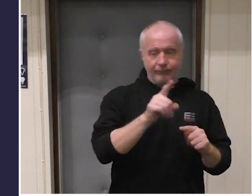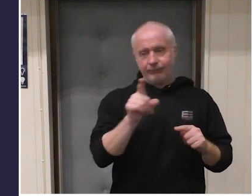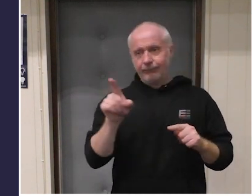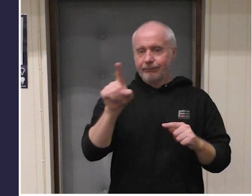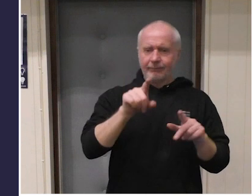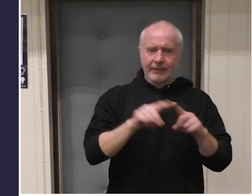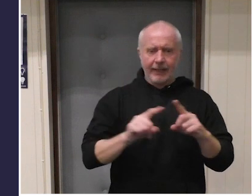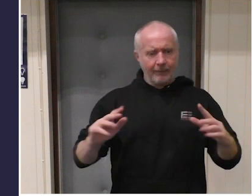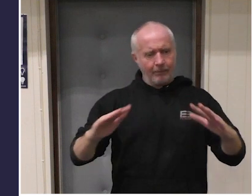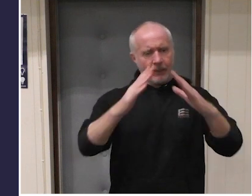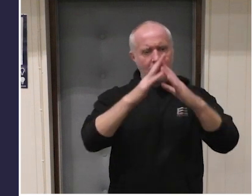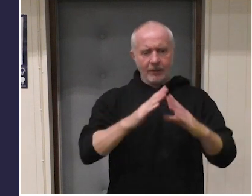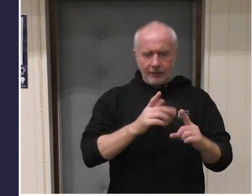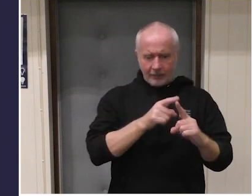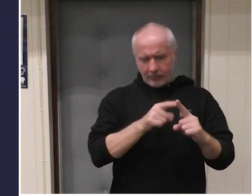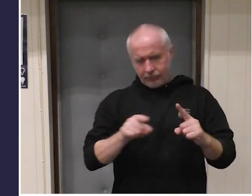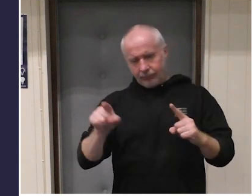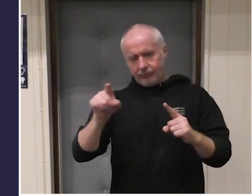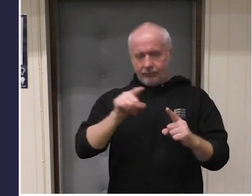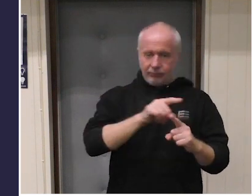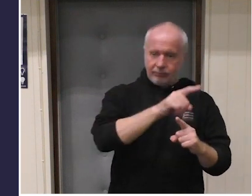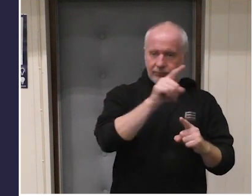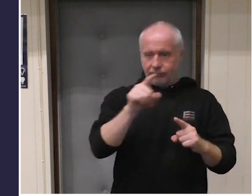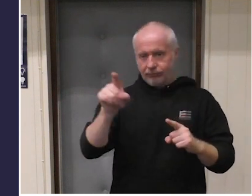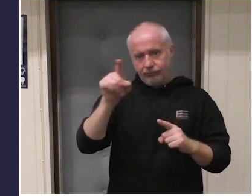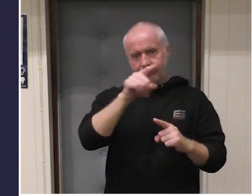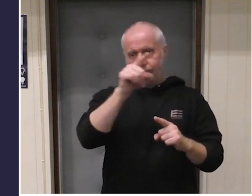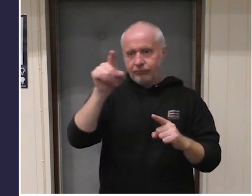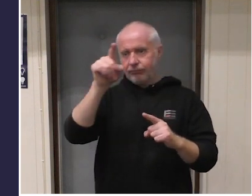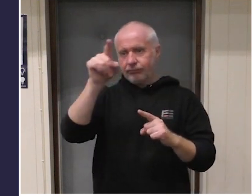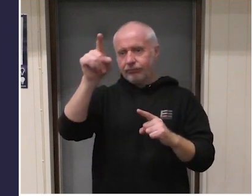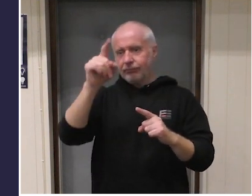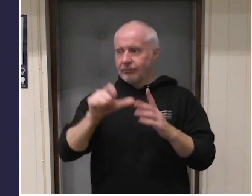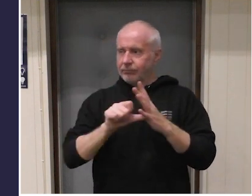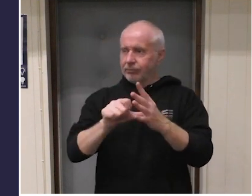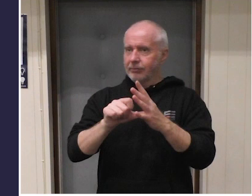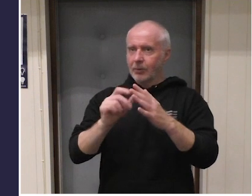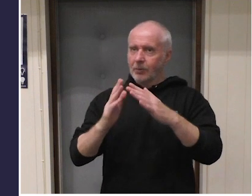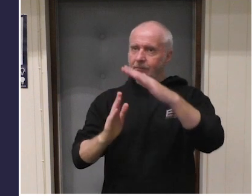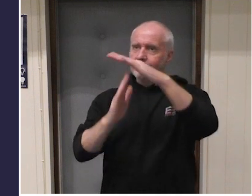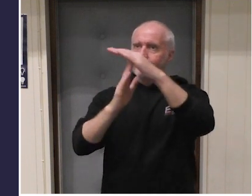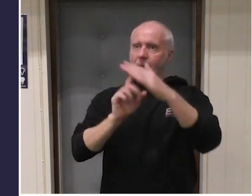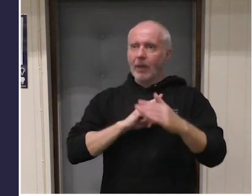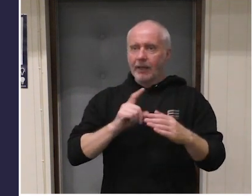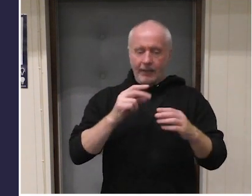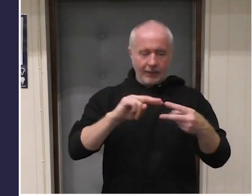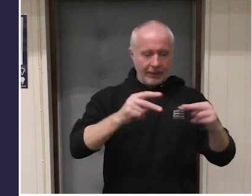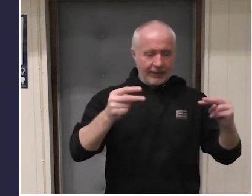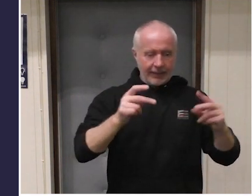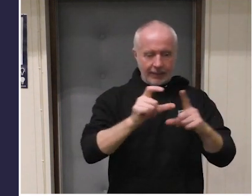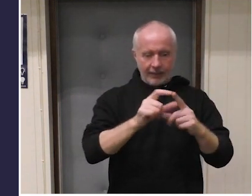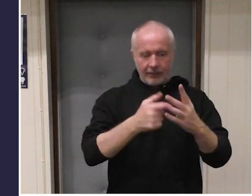get to this optimum, and then actually it's difficult to stay there because you've got genetic drift taking you off. Yep.